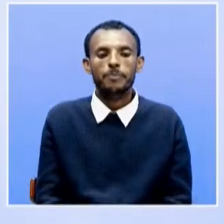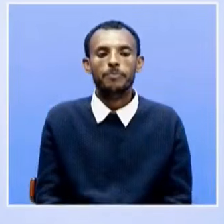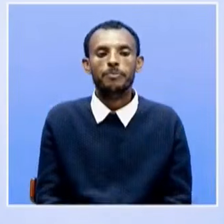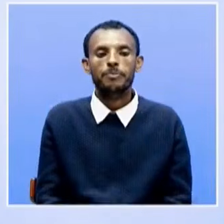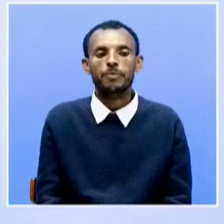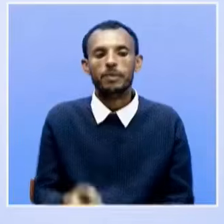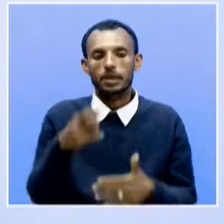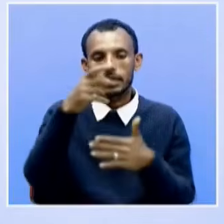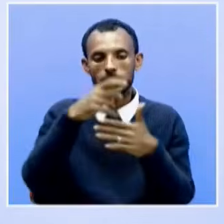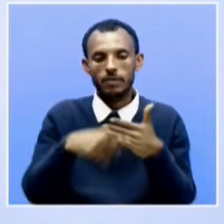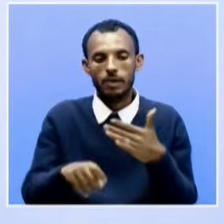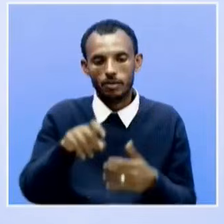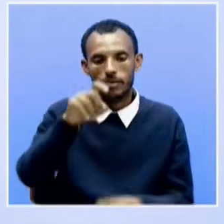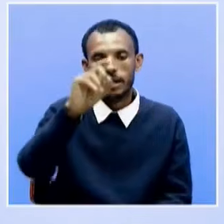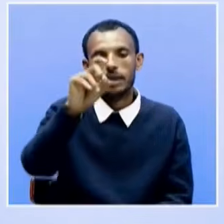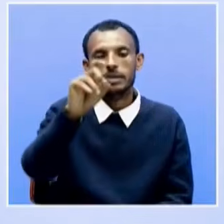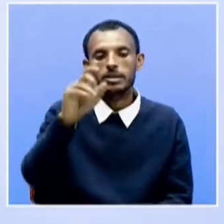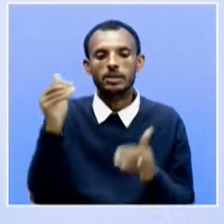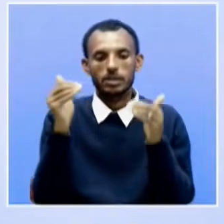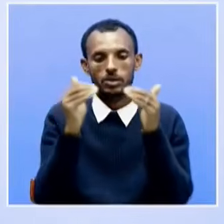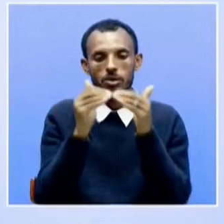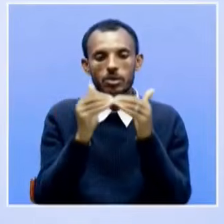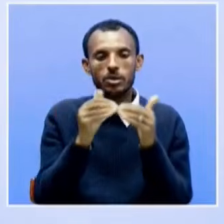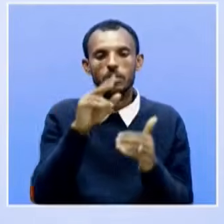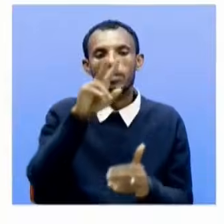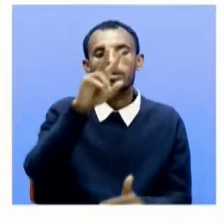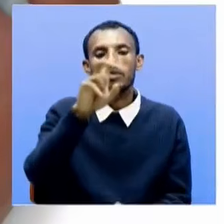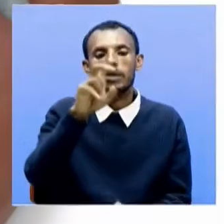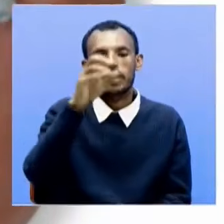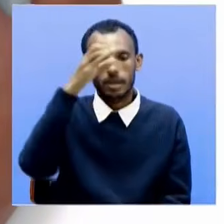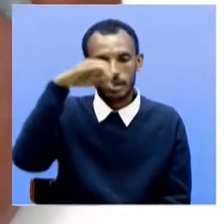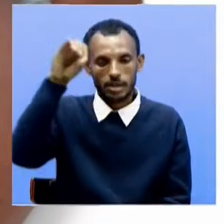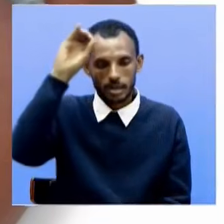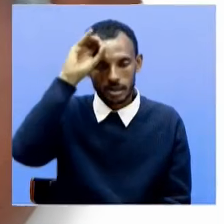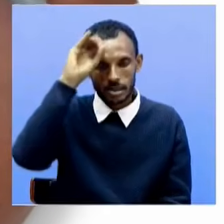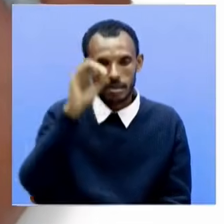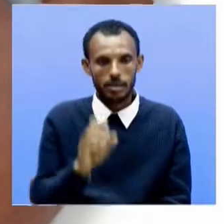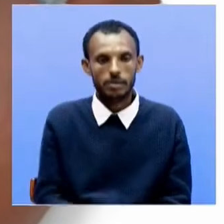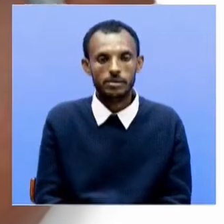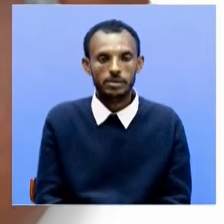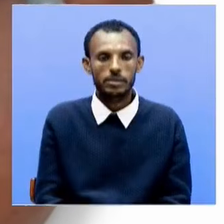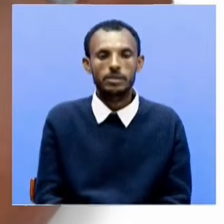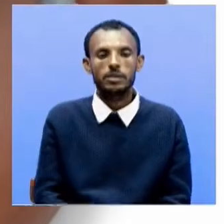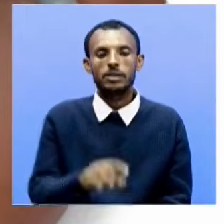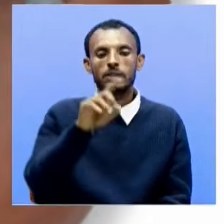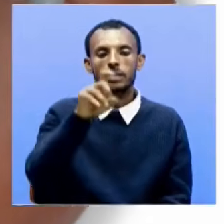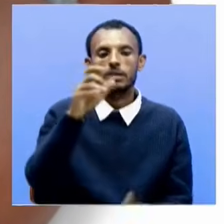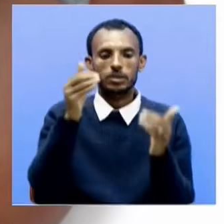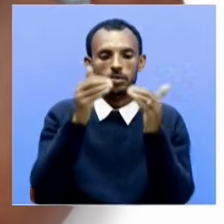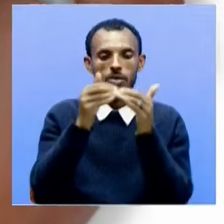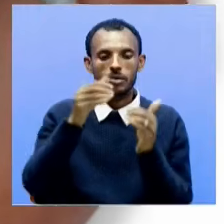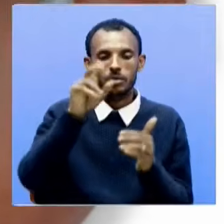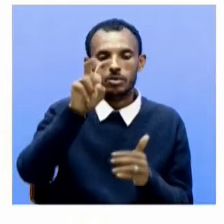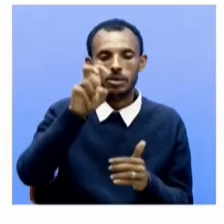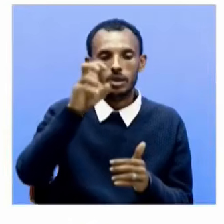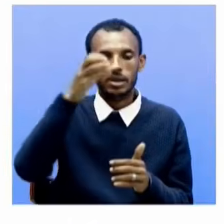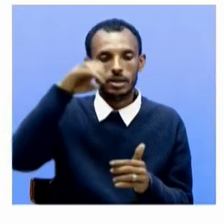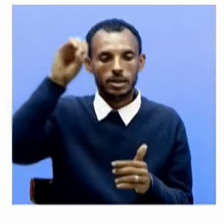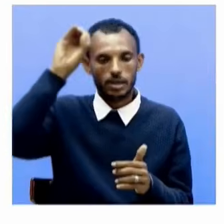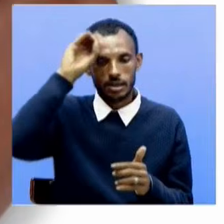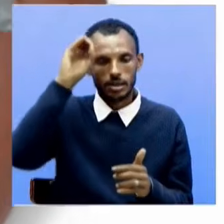the value of x is 20 degree, okay? Write this thing, x is equal to 20 degree. This is the x